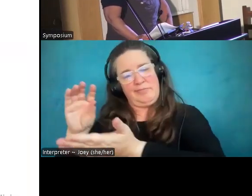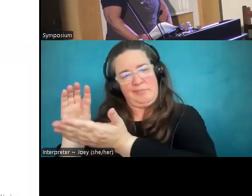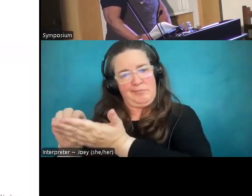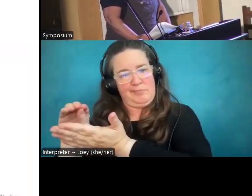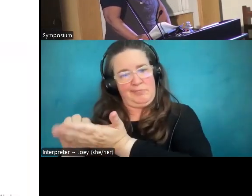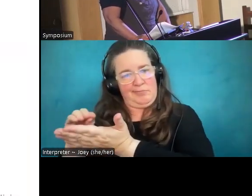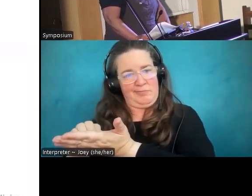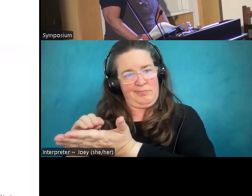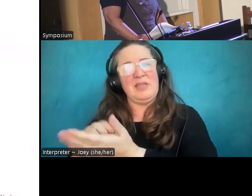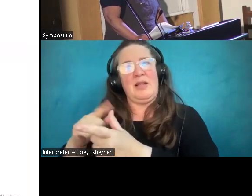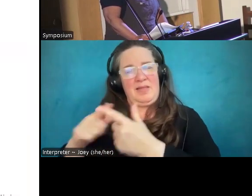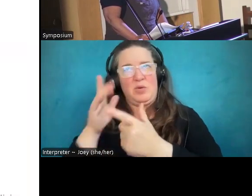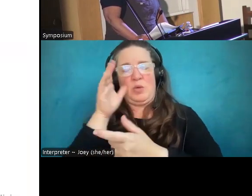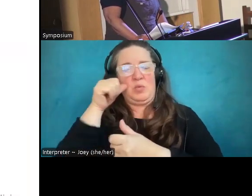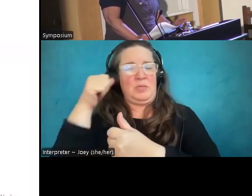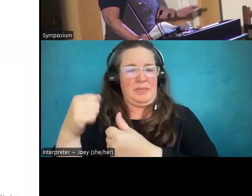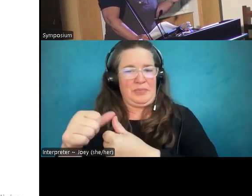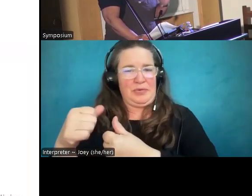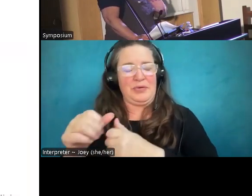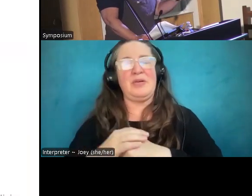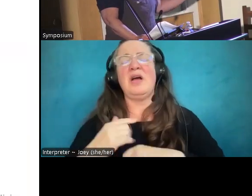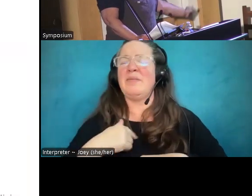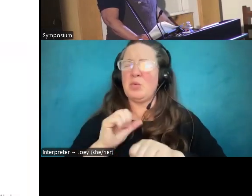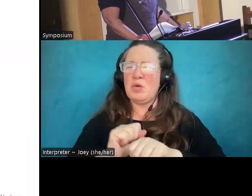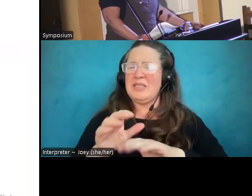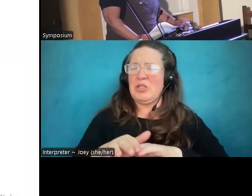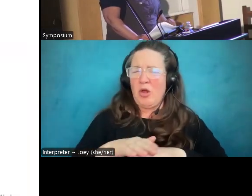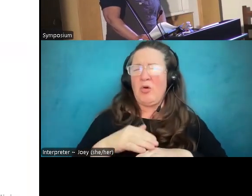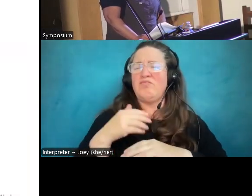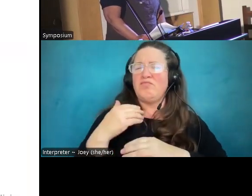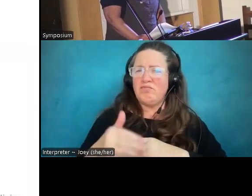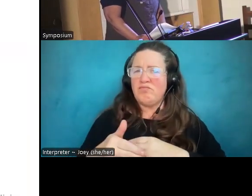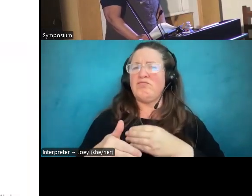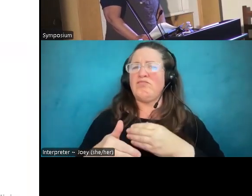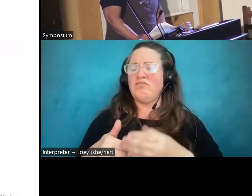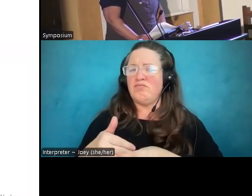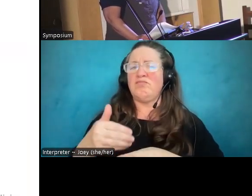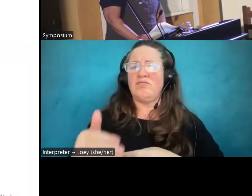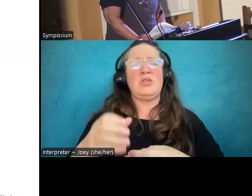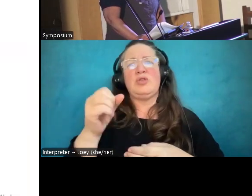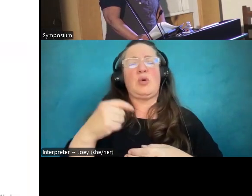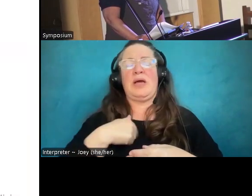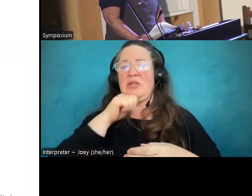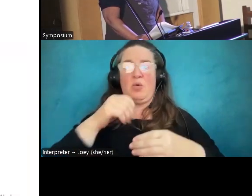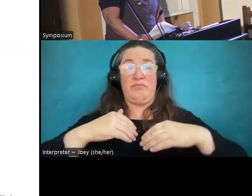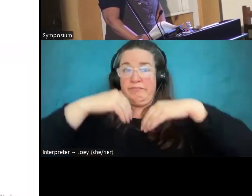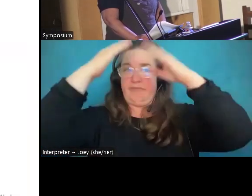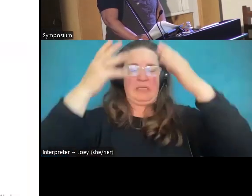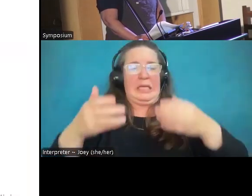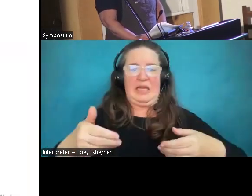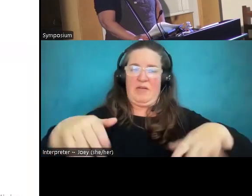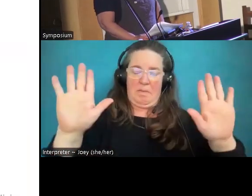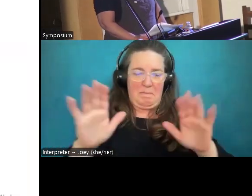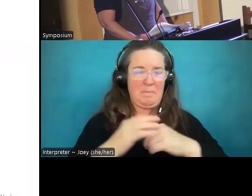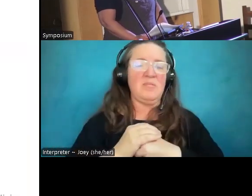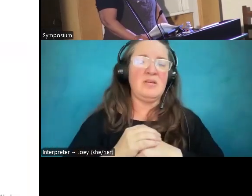slow pace on those plans so I don't overdo it and have to abandon it completely. I pace myself, doing things